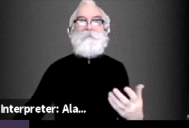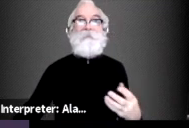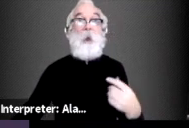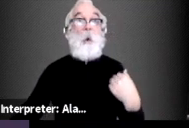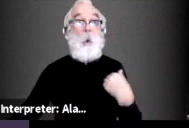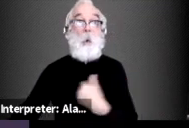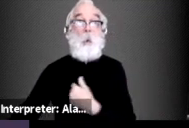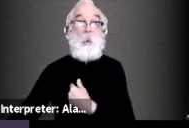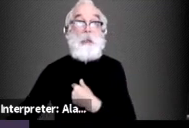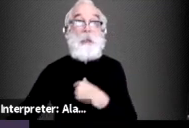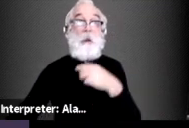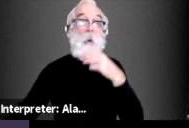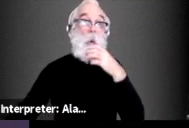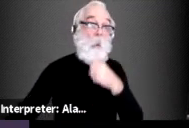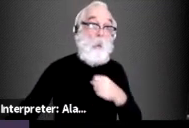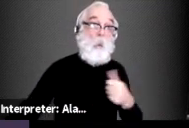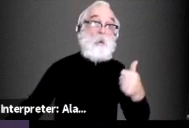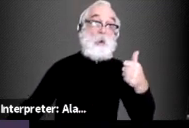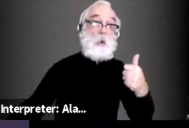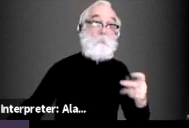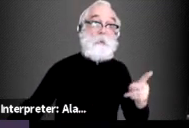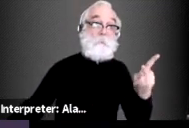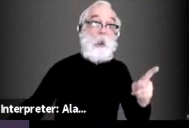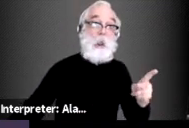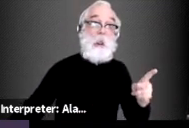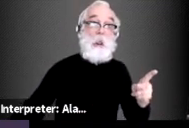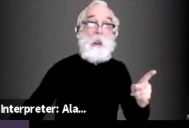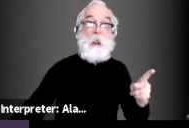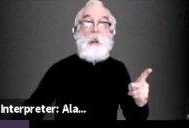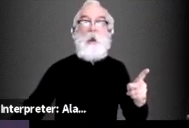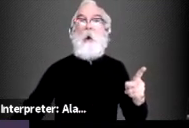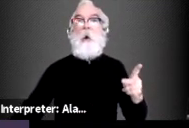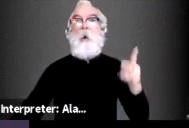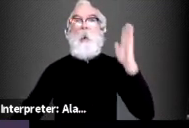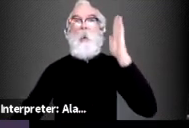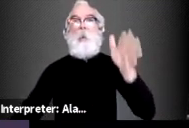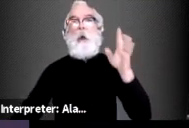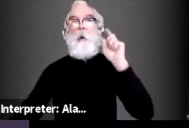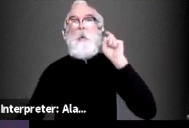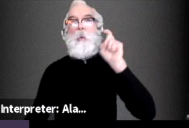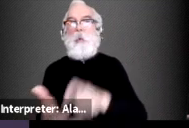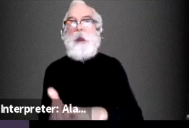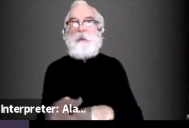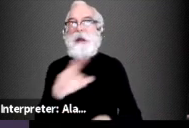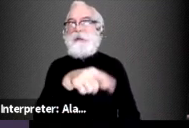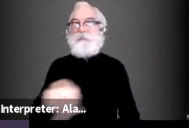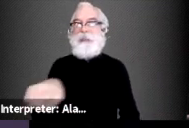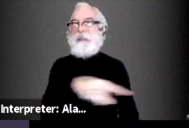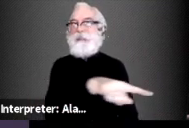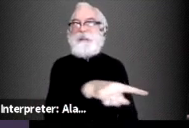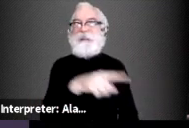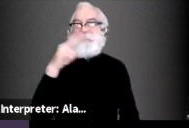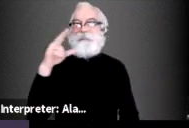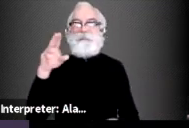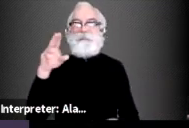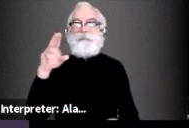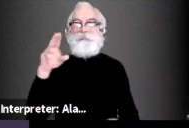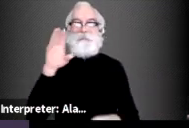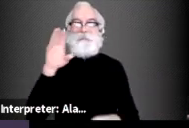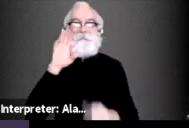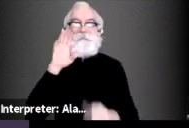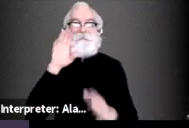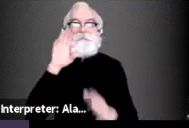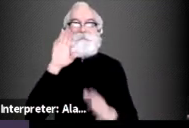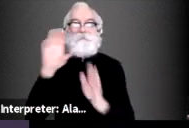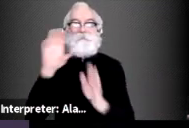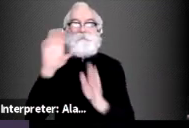of a certain age will recognize these 20th century cartoons and their subjects. This afternoon, I'm going to